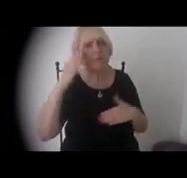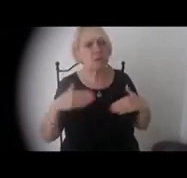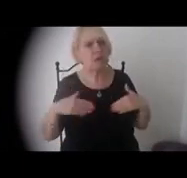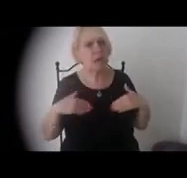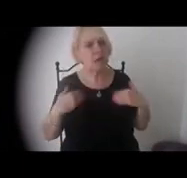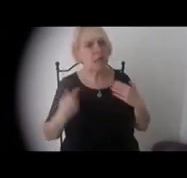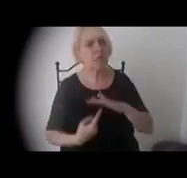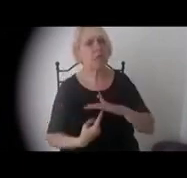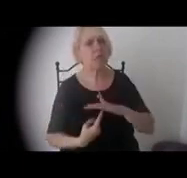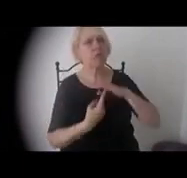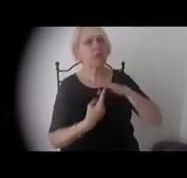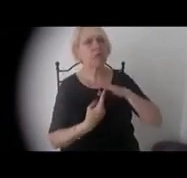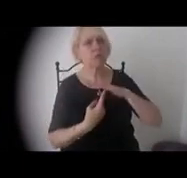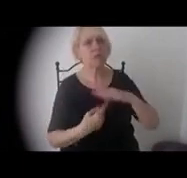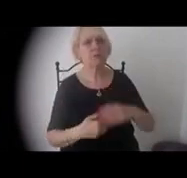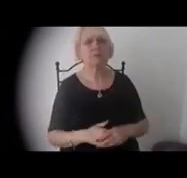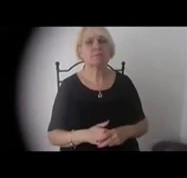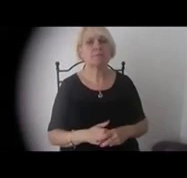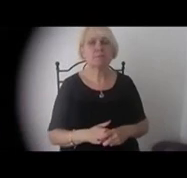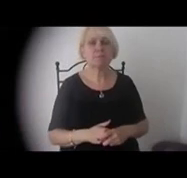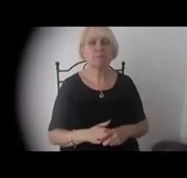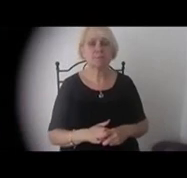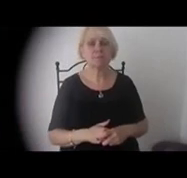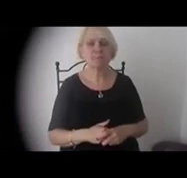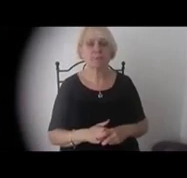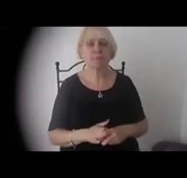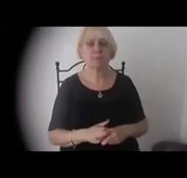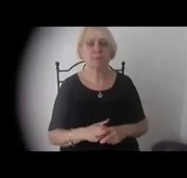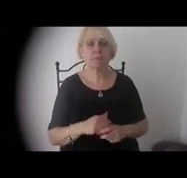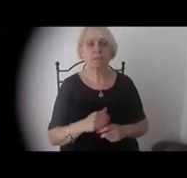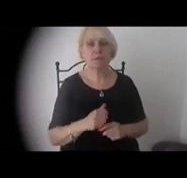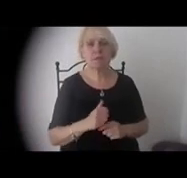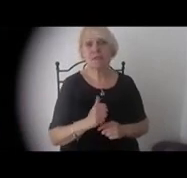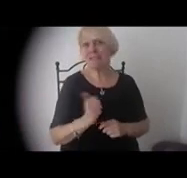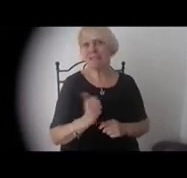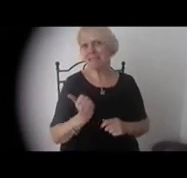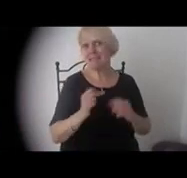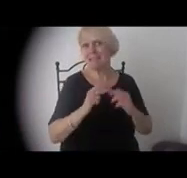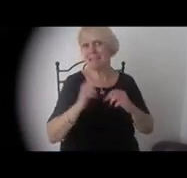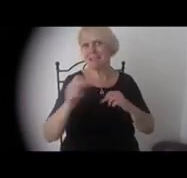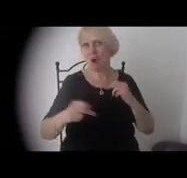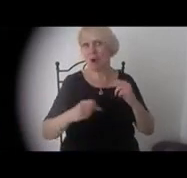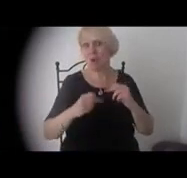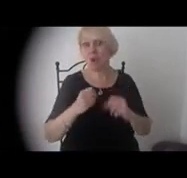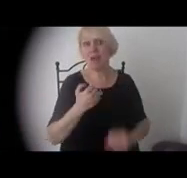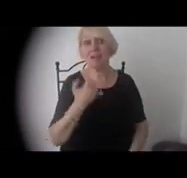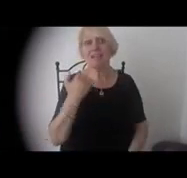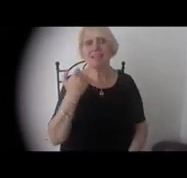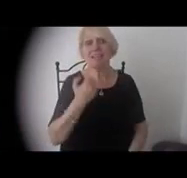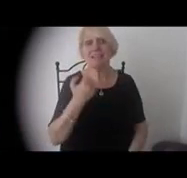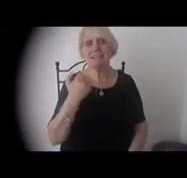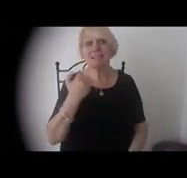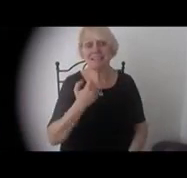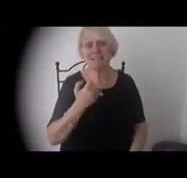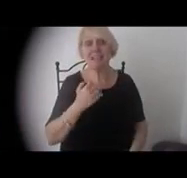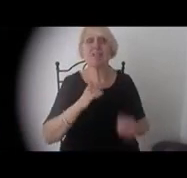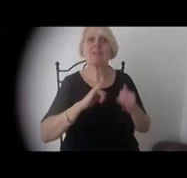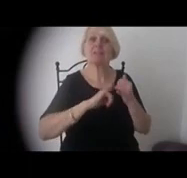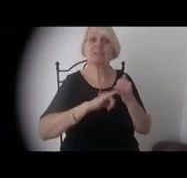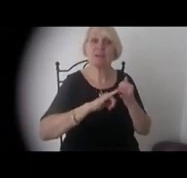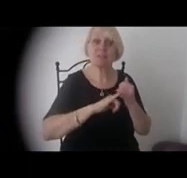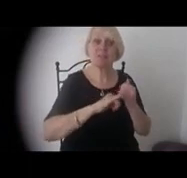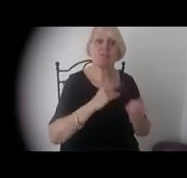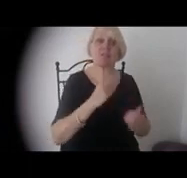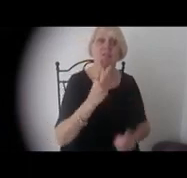really important. And we do have our next online session on the 16th and the 29th of September with